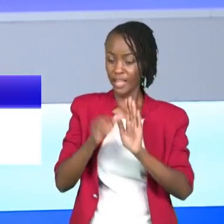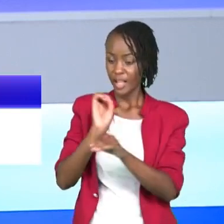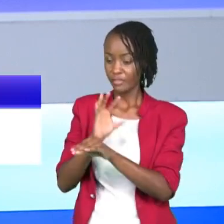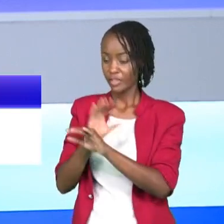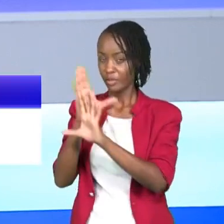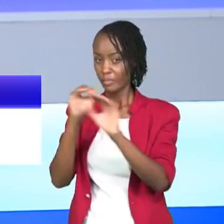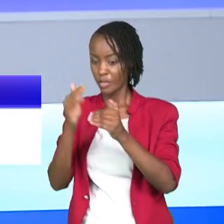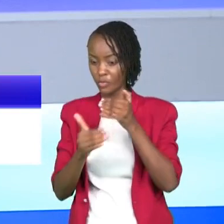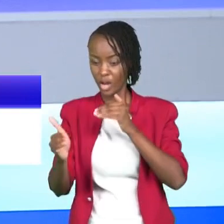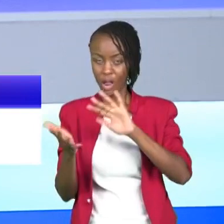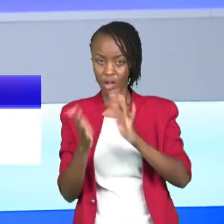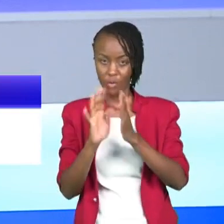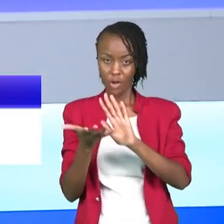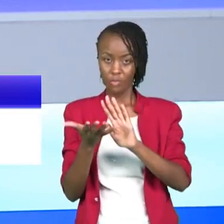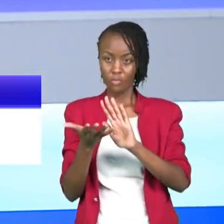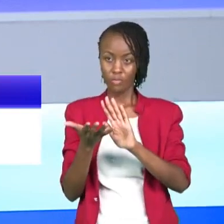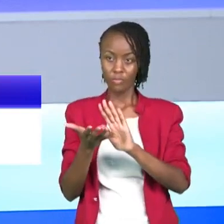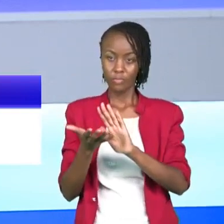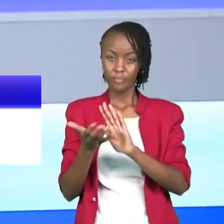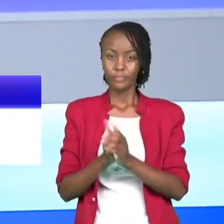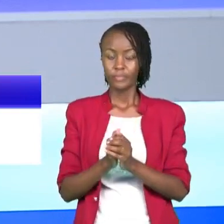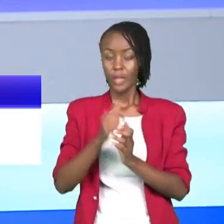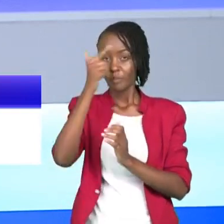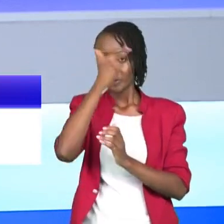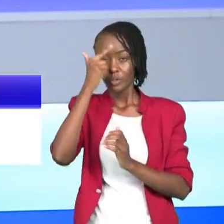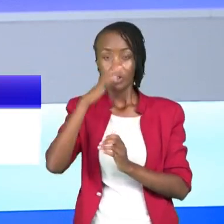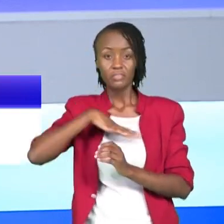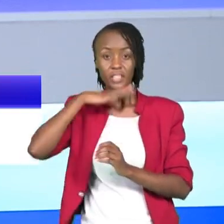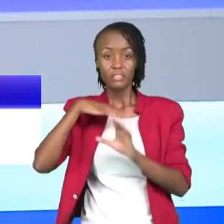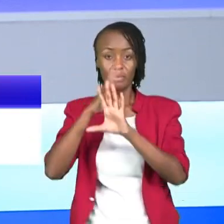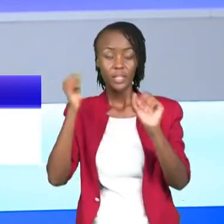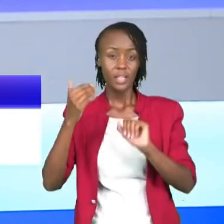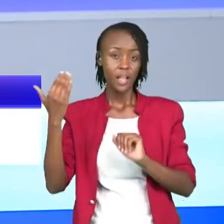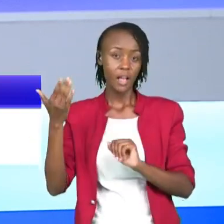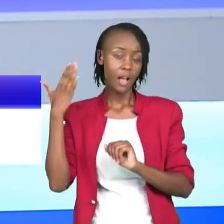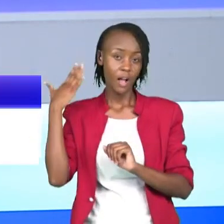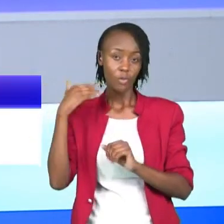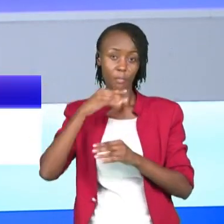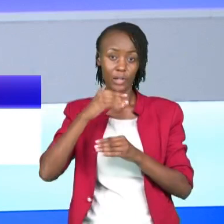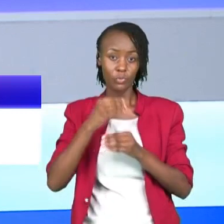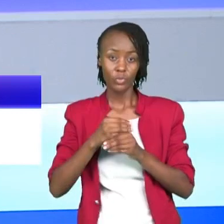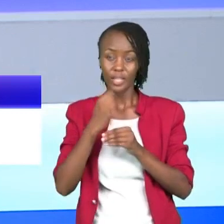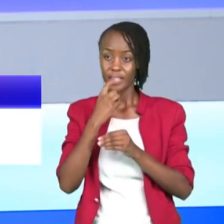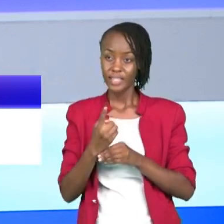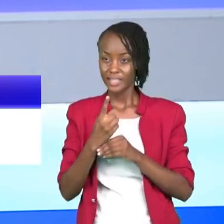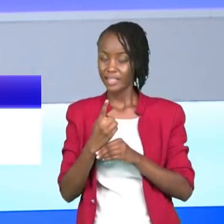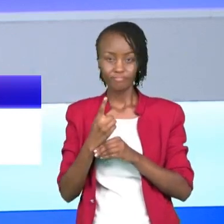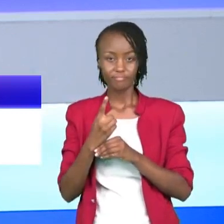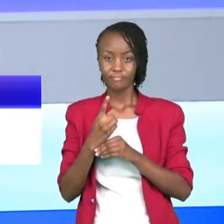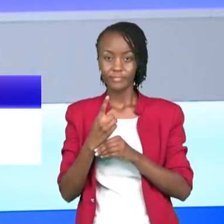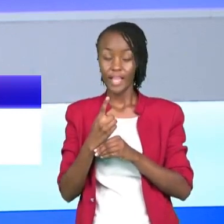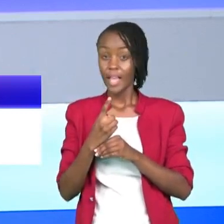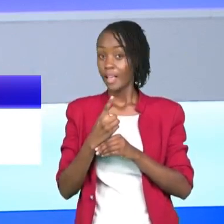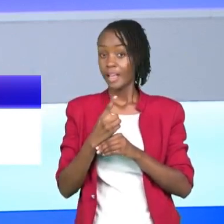moving away from what the former president, late John Pombe Magufuli, had insisted on, that the country had fought the Covid-19 battle and won.